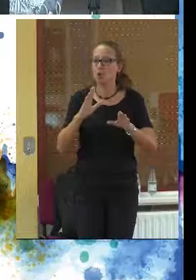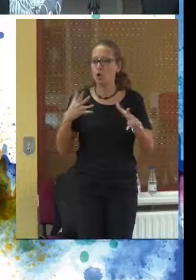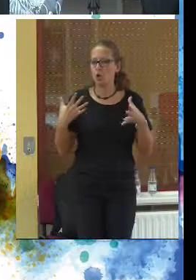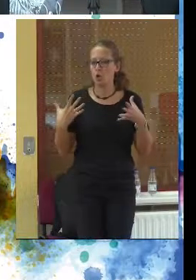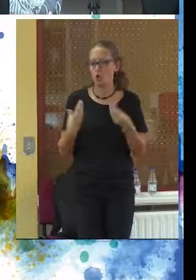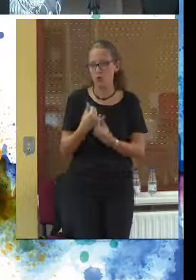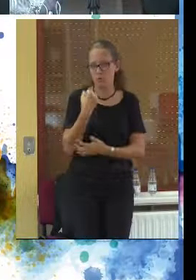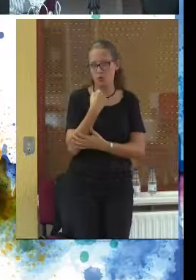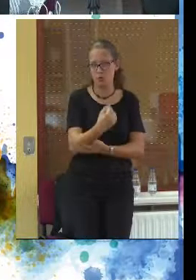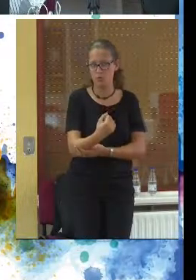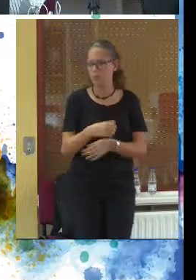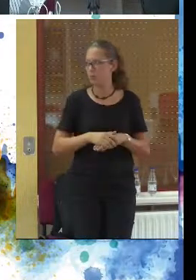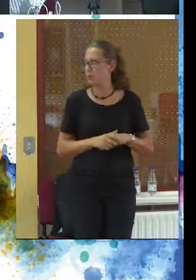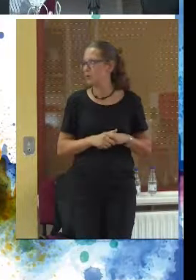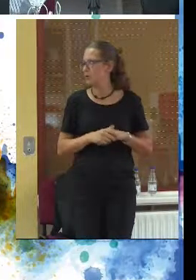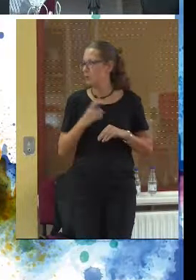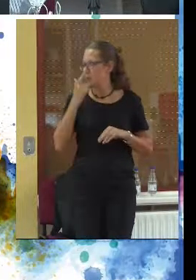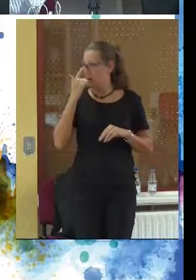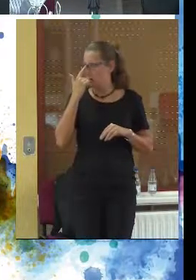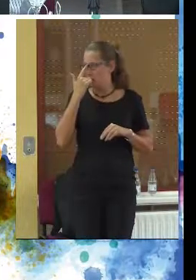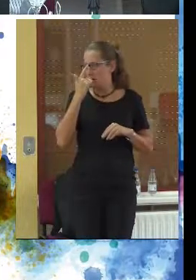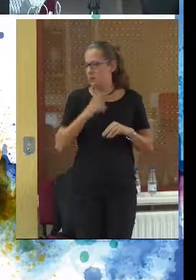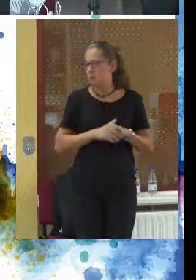employment with support is key here.